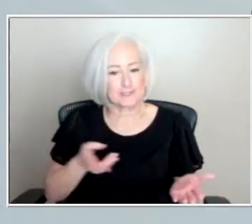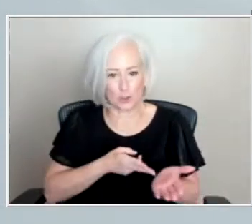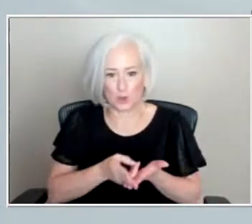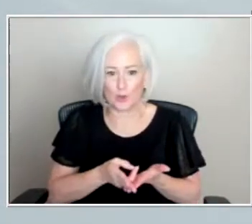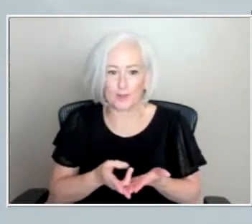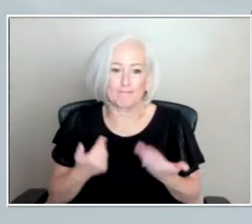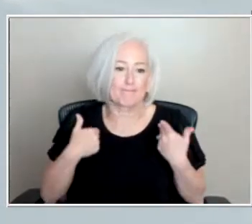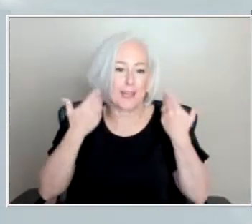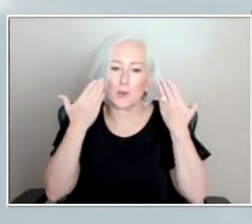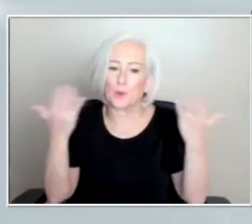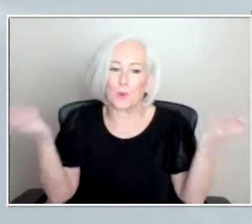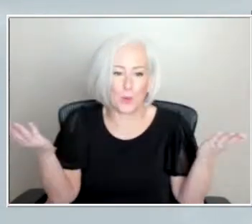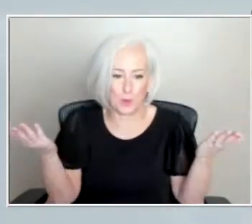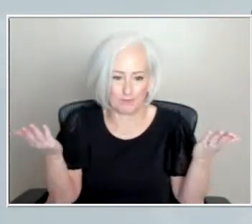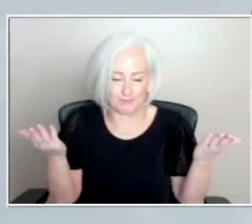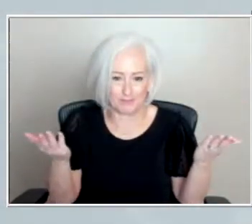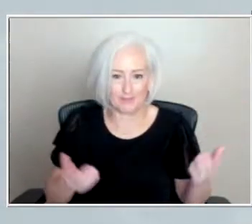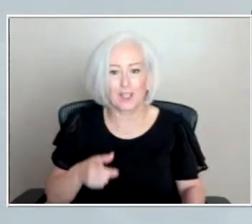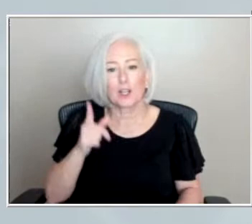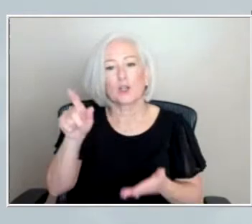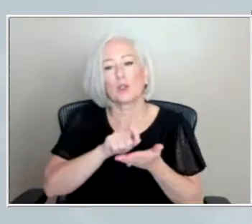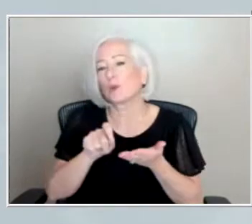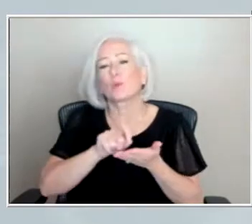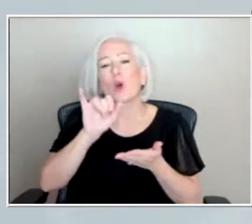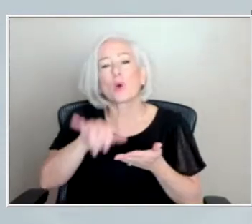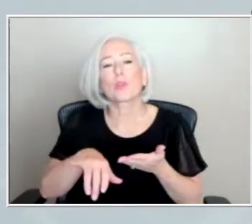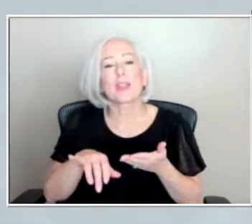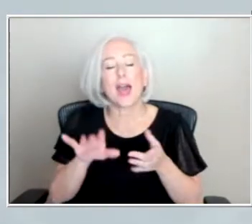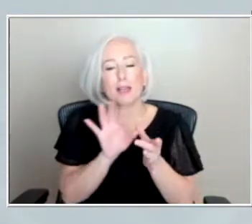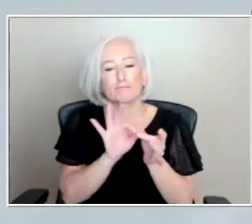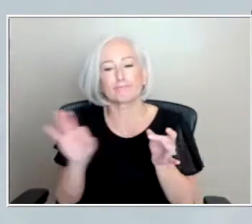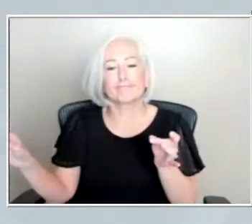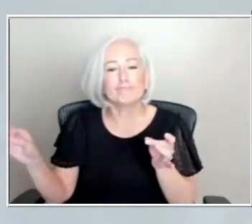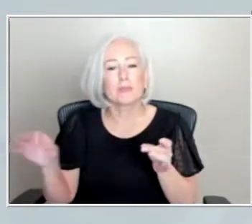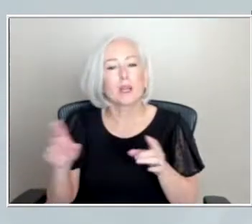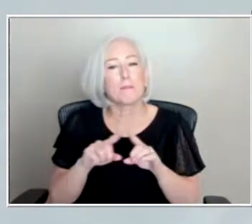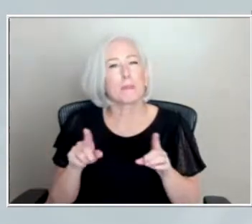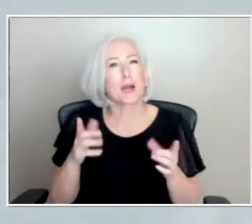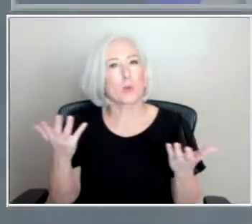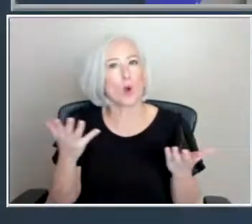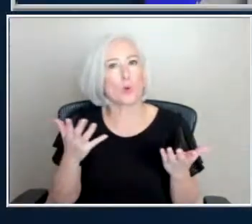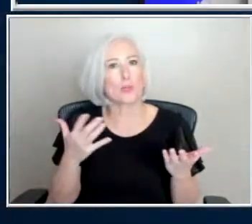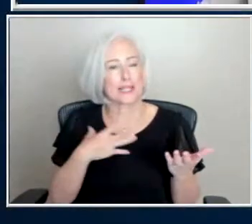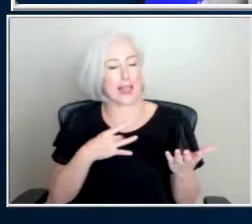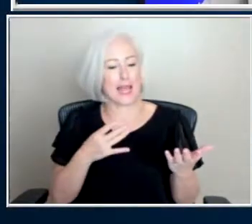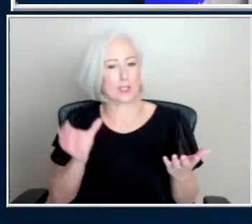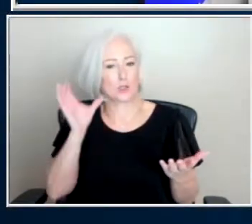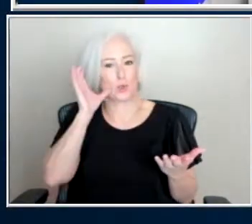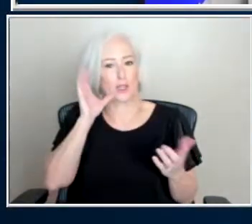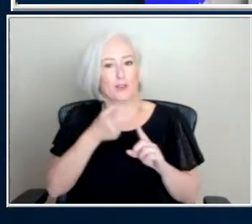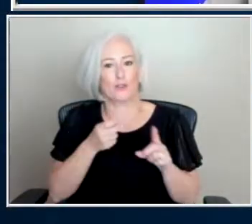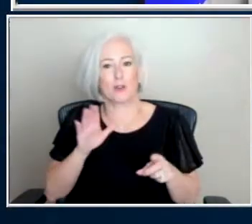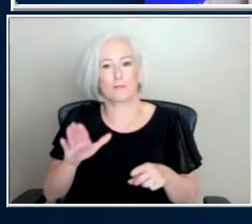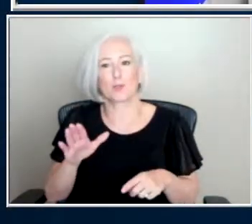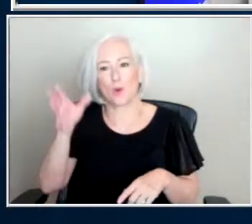know." You wrote those words, but what was it like hearing those from that daddy's girl?